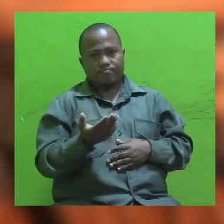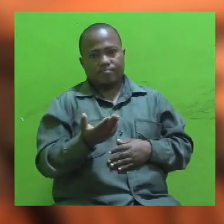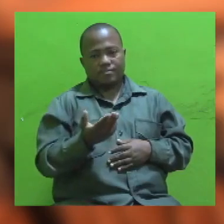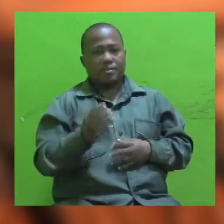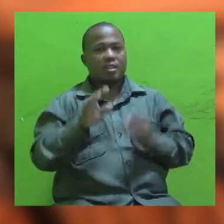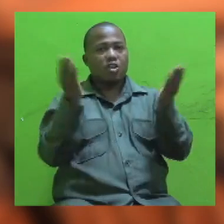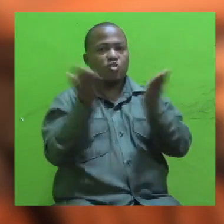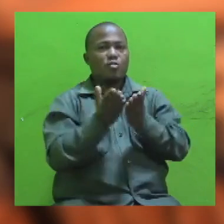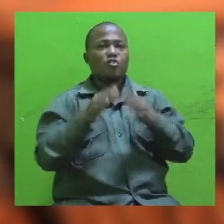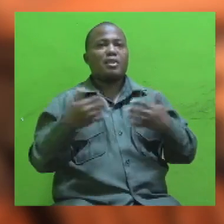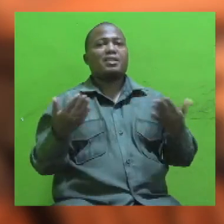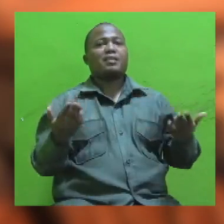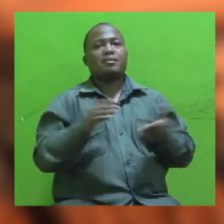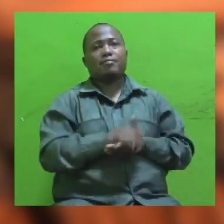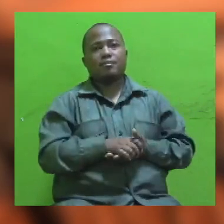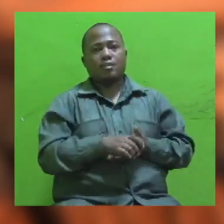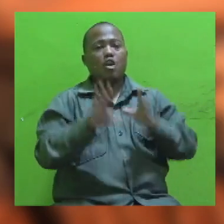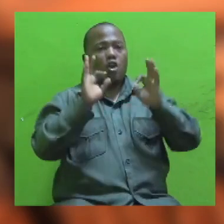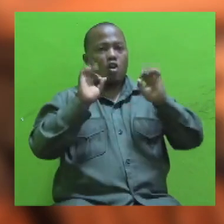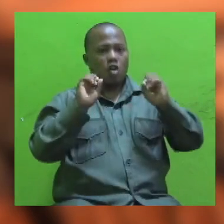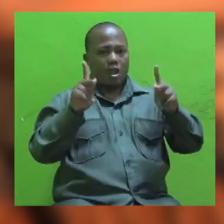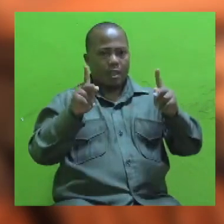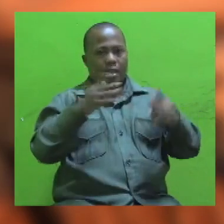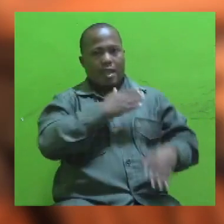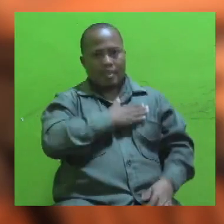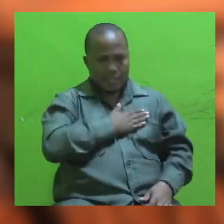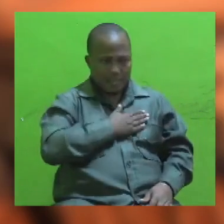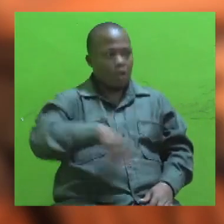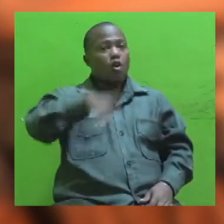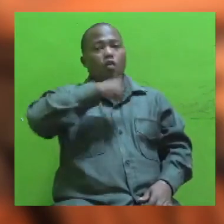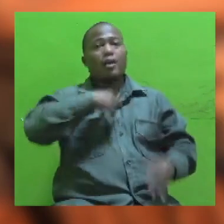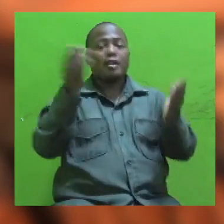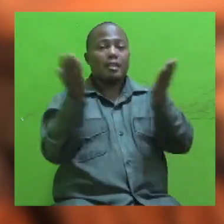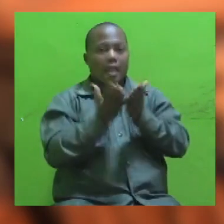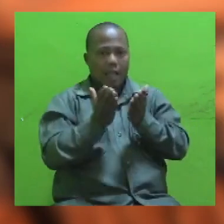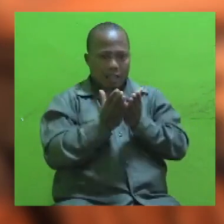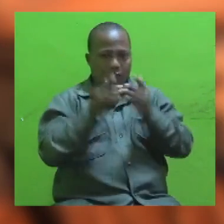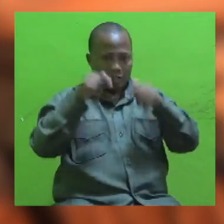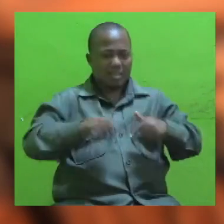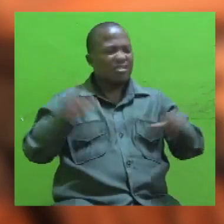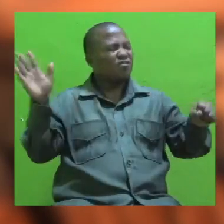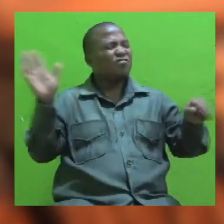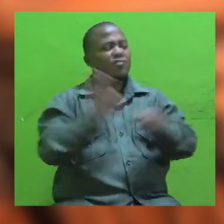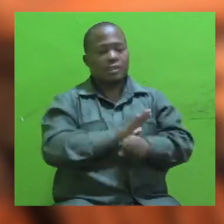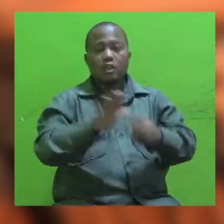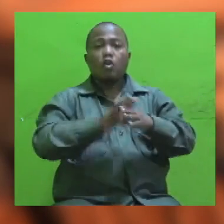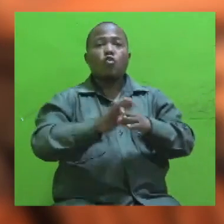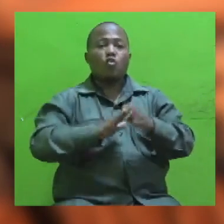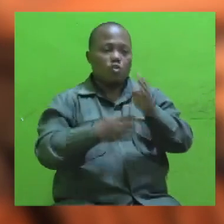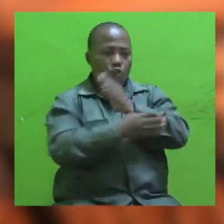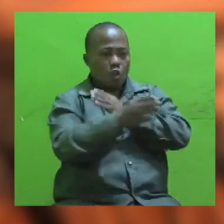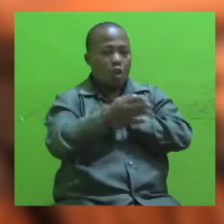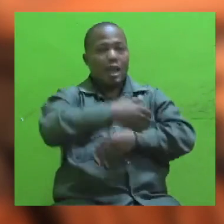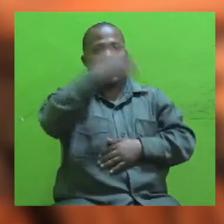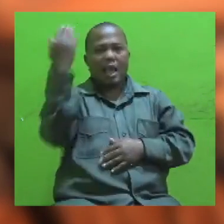we have learned? Well, thank you. We have learned, my dear, we have learned a lot about the local government,